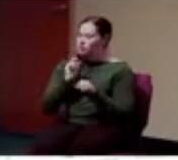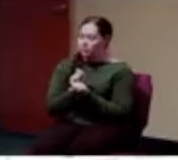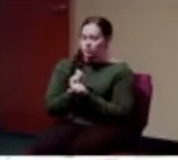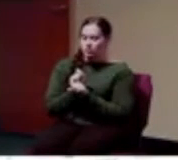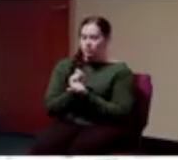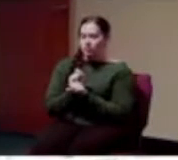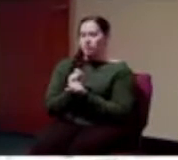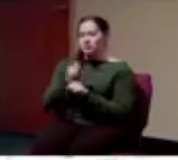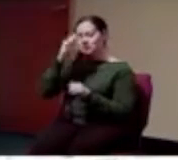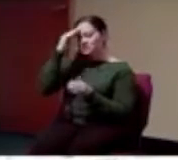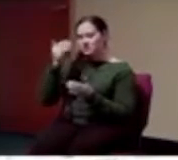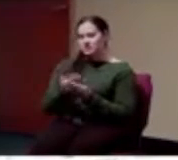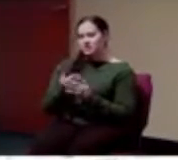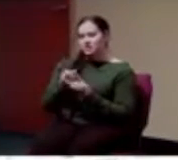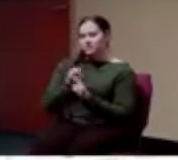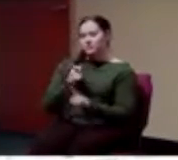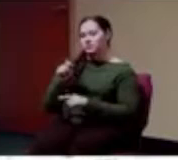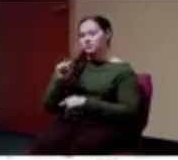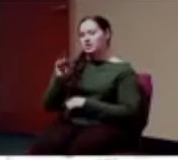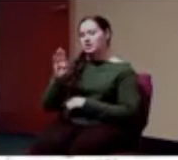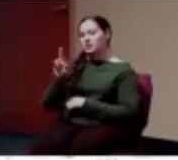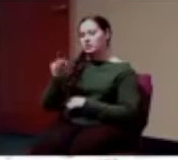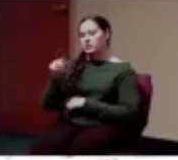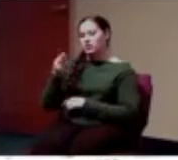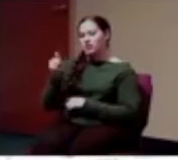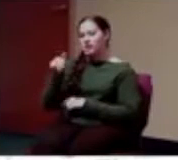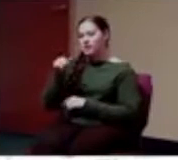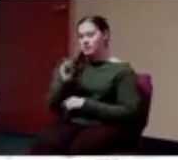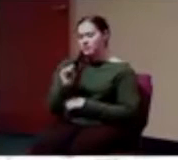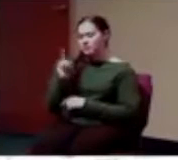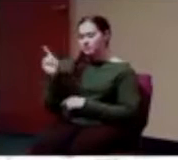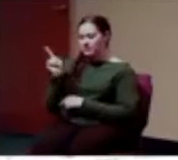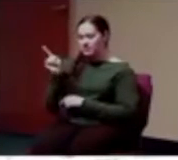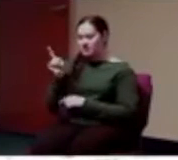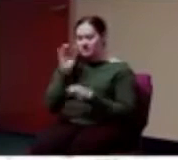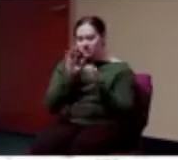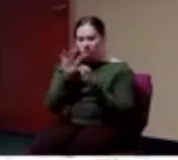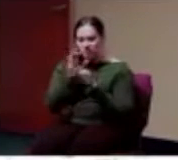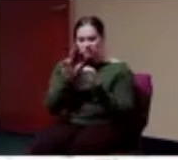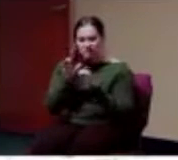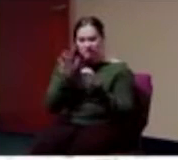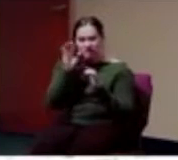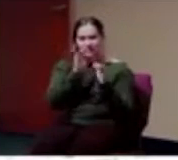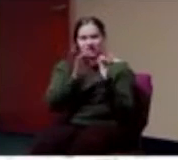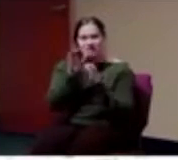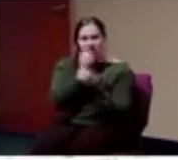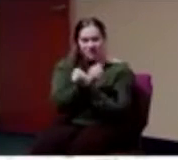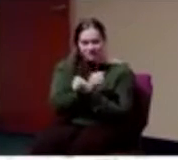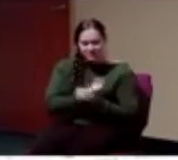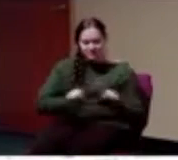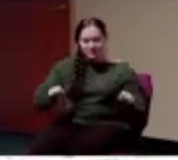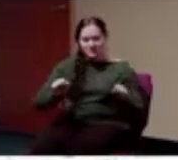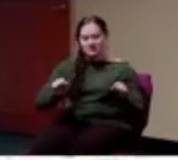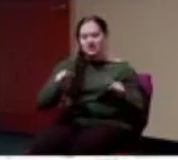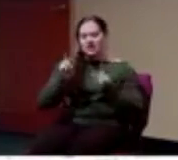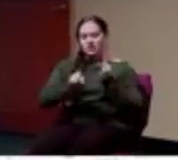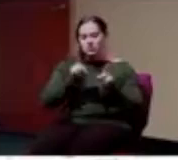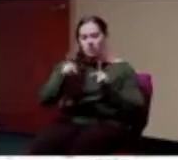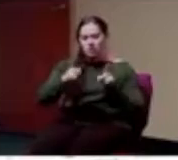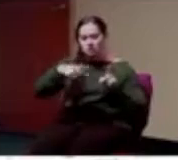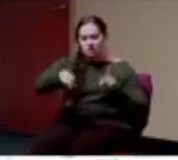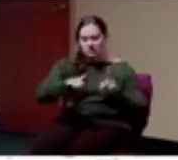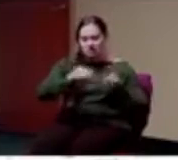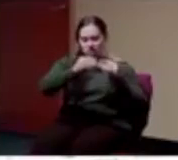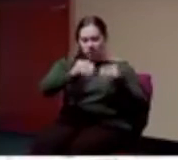of Man came to seek and to save those who are lost." The Son of Man came to seek and to save those who are lost.